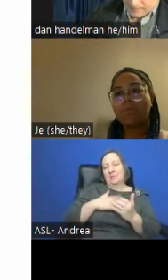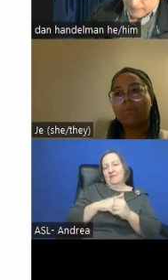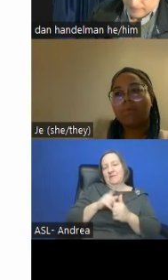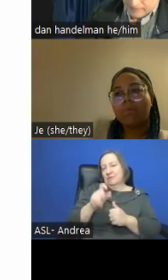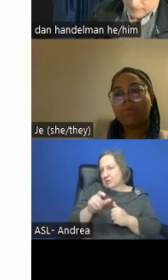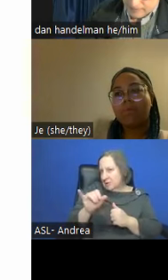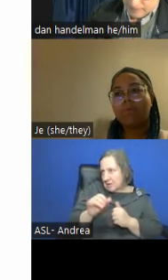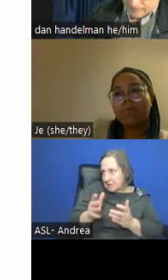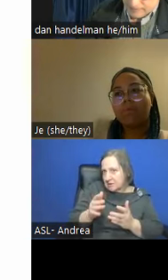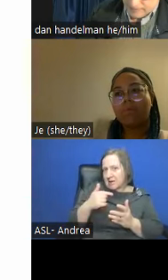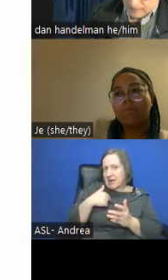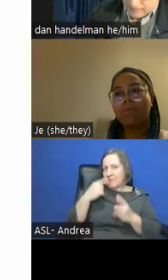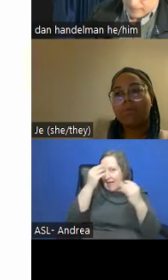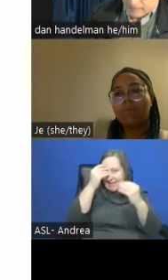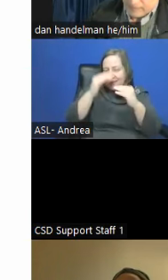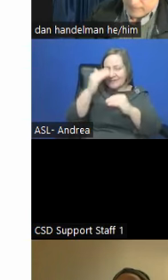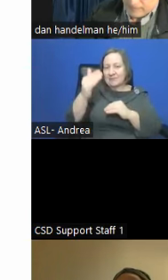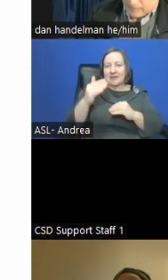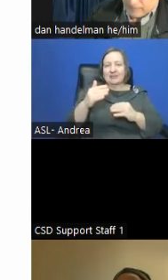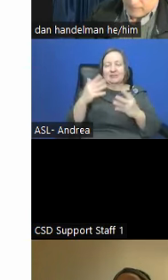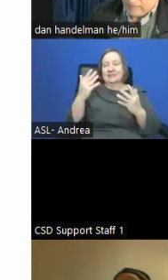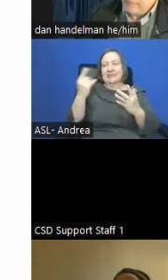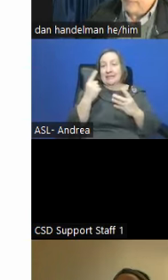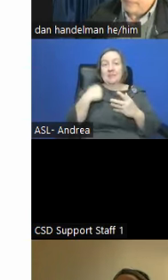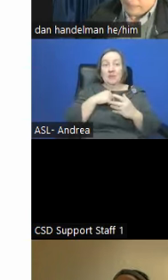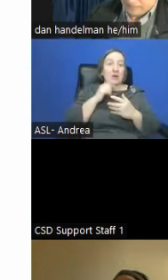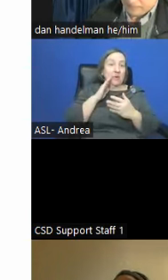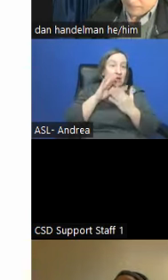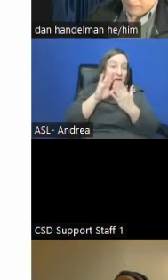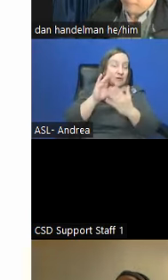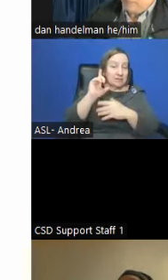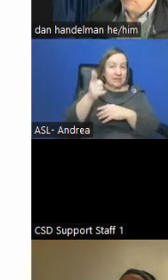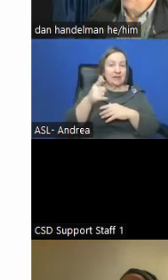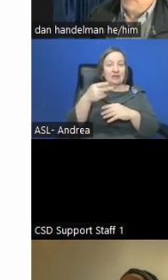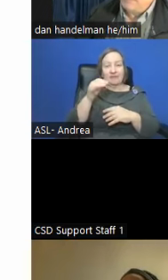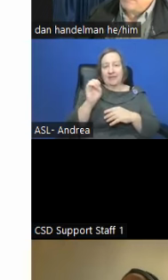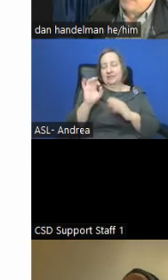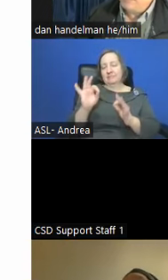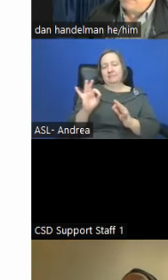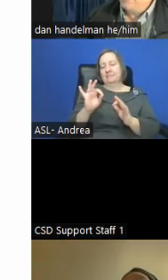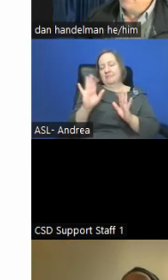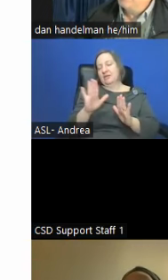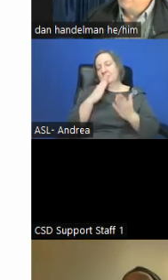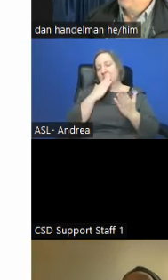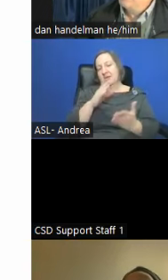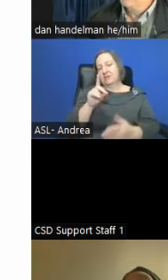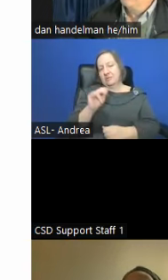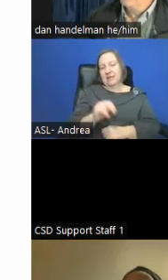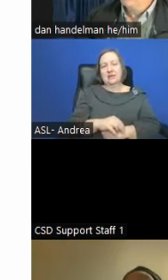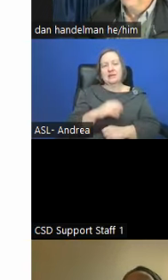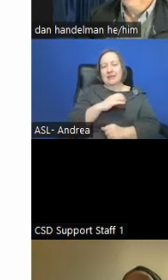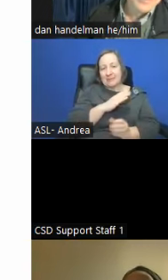was like, am I overthinking this? Is this something that we're going to address at a different phase? So cool. That's awesome. Thank you, Dan.